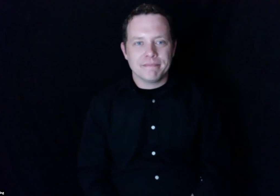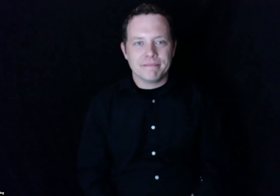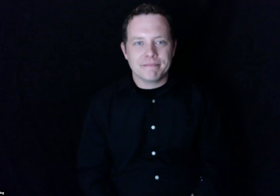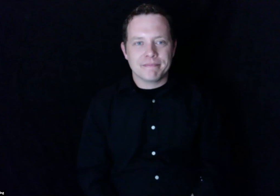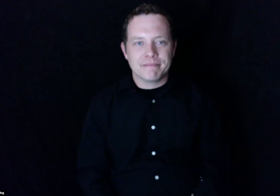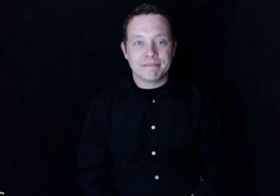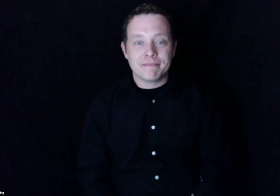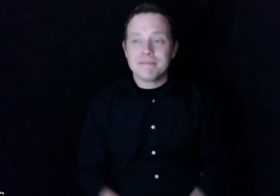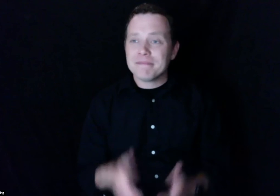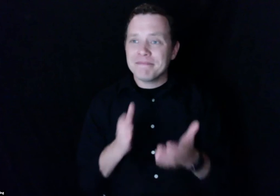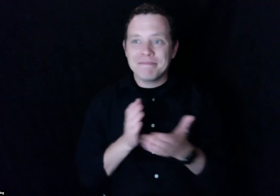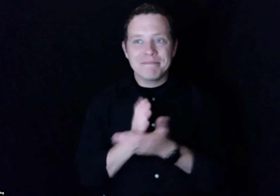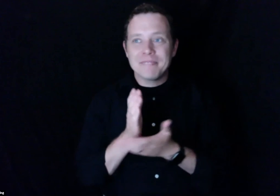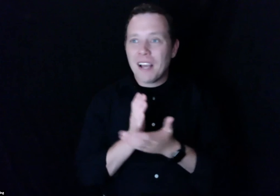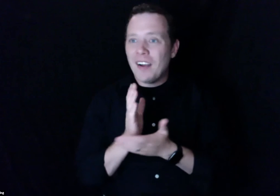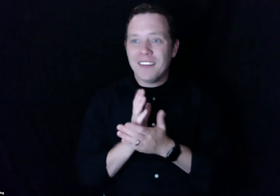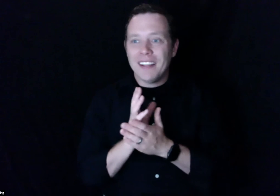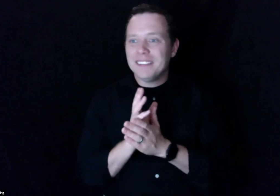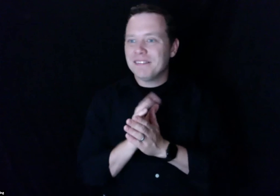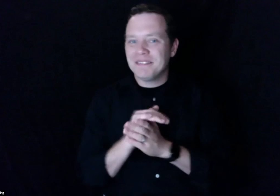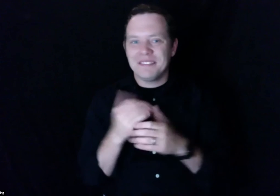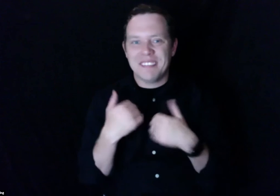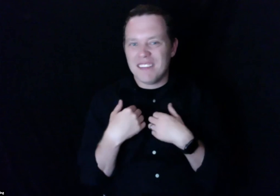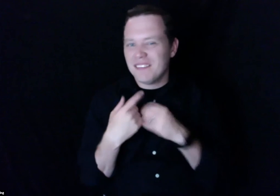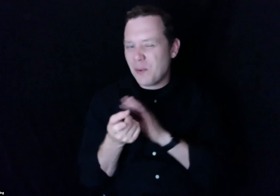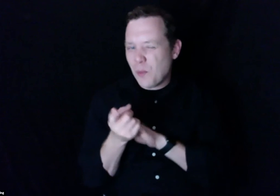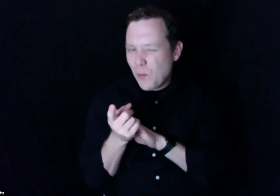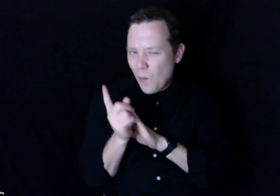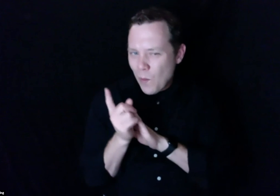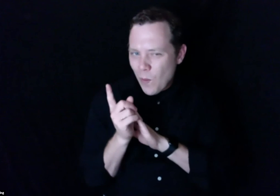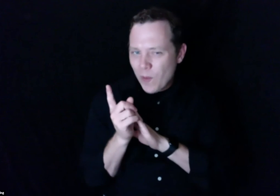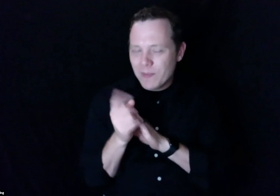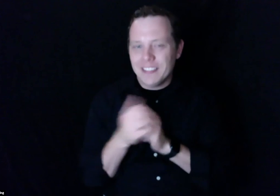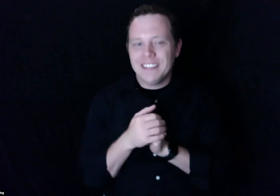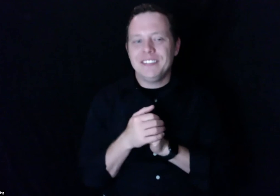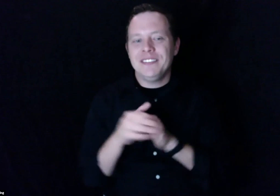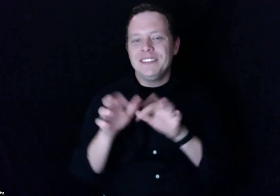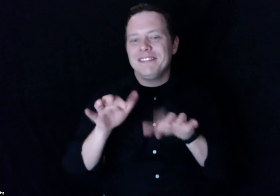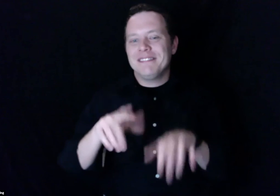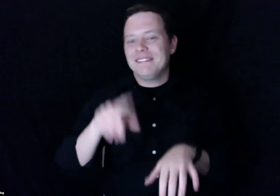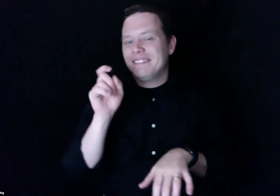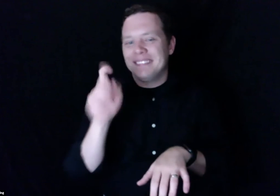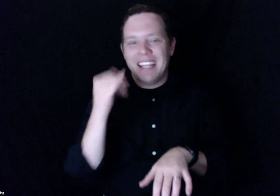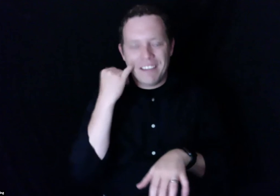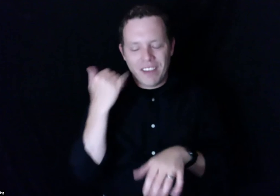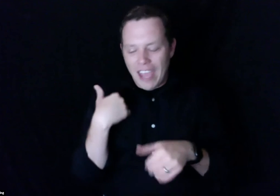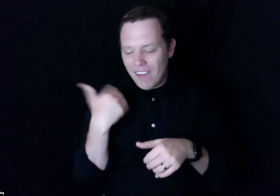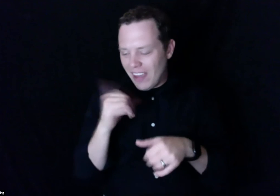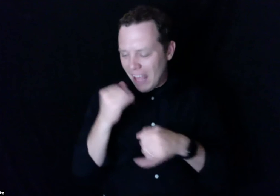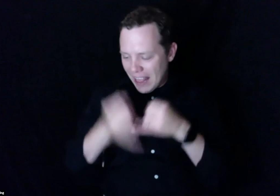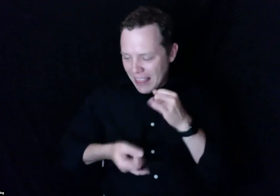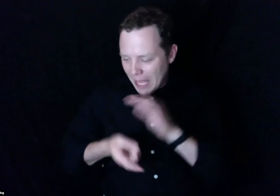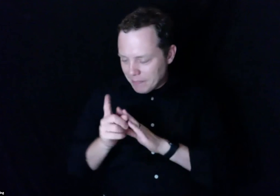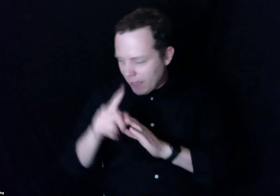All right, I'll give you just one more minute to type in a question if you have any last minute thoughts